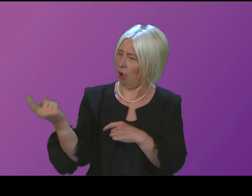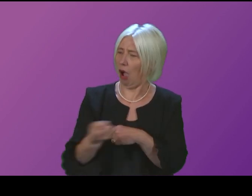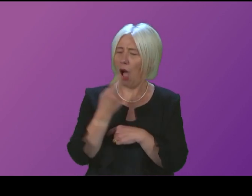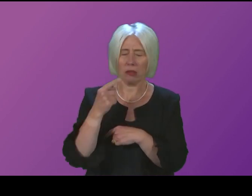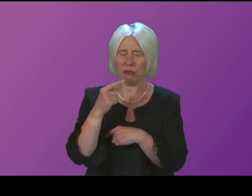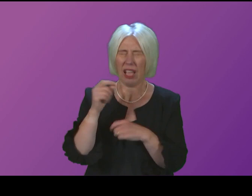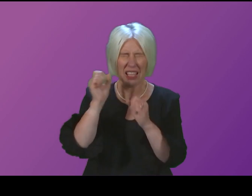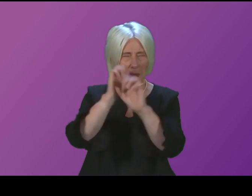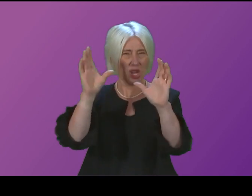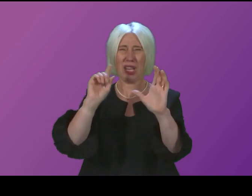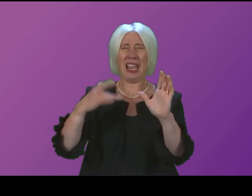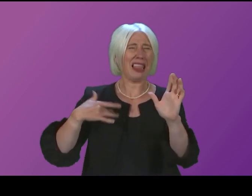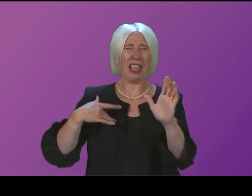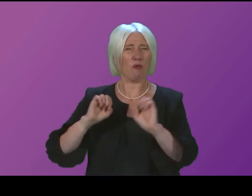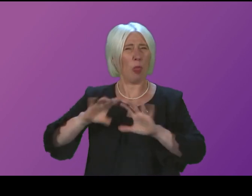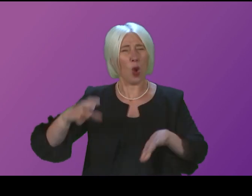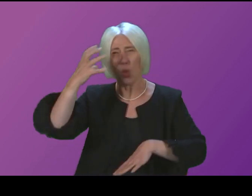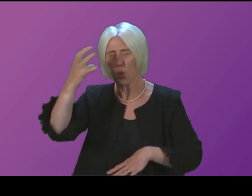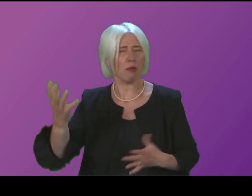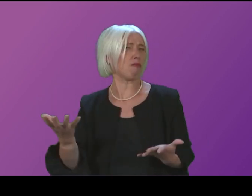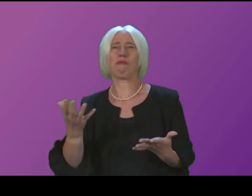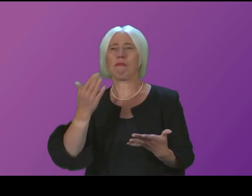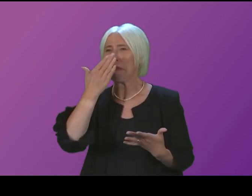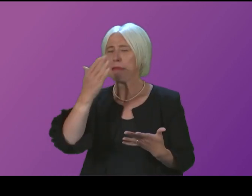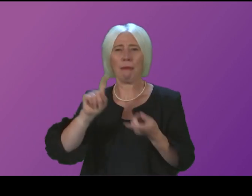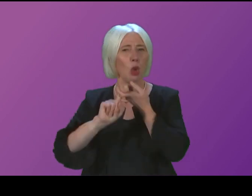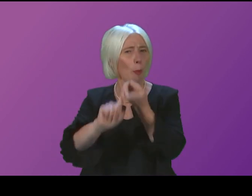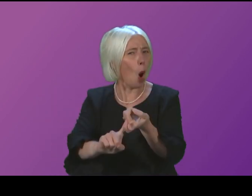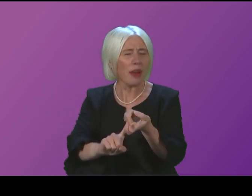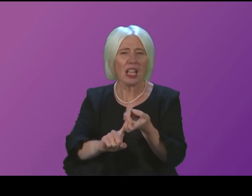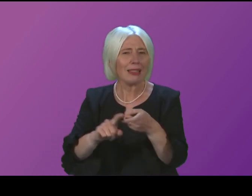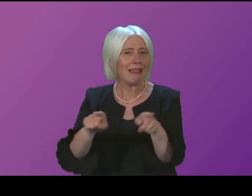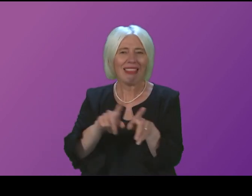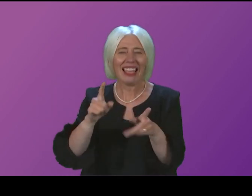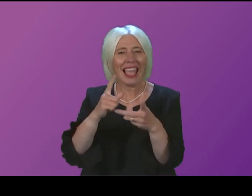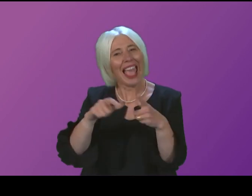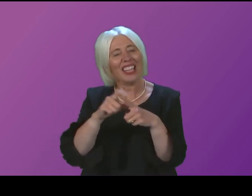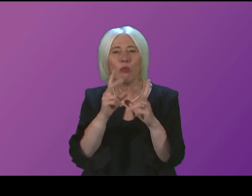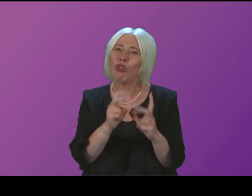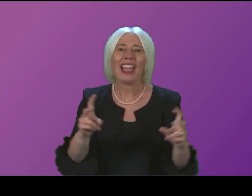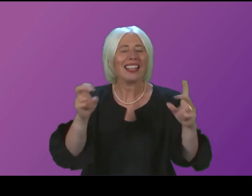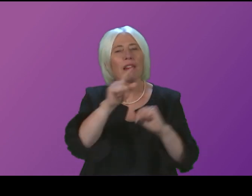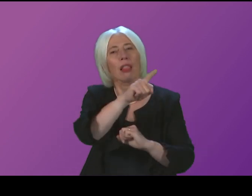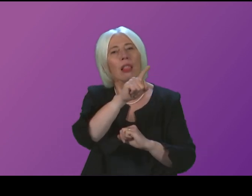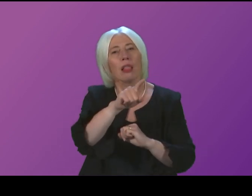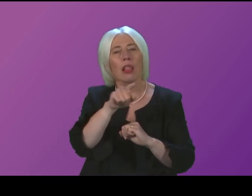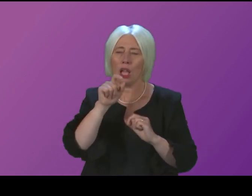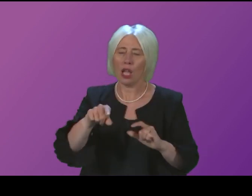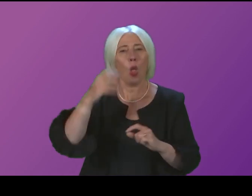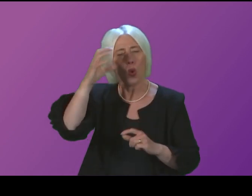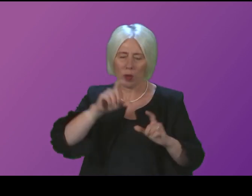country without her. The Queen seemed as permanent as the stones of Edinburgh Castle, a constant while her country around her